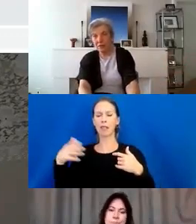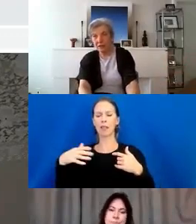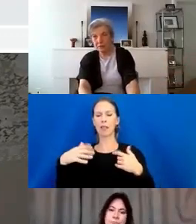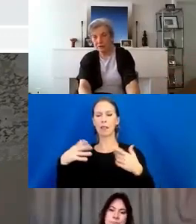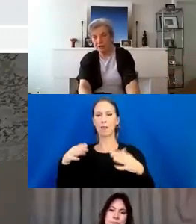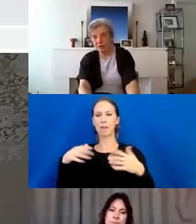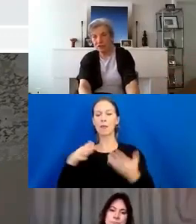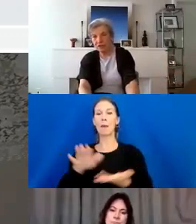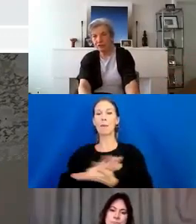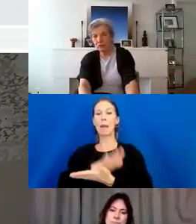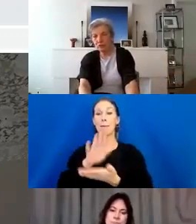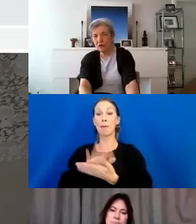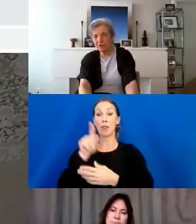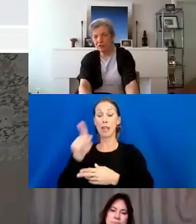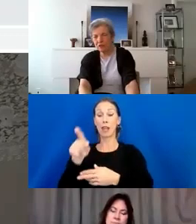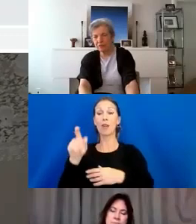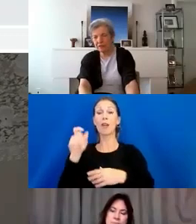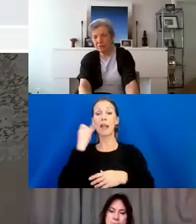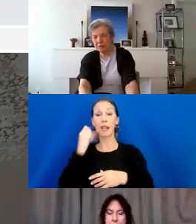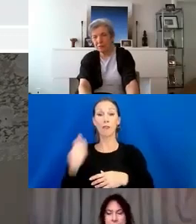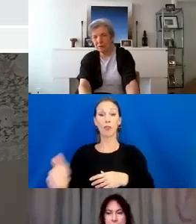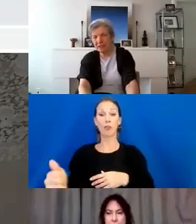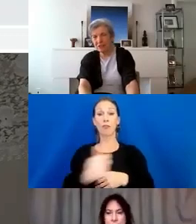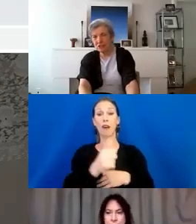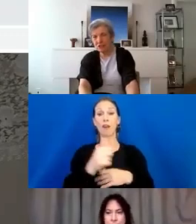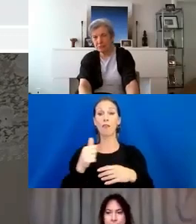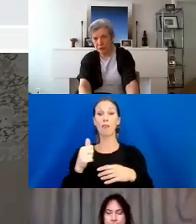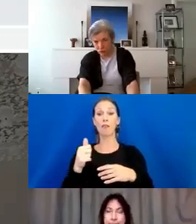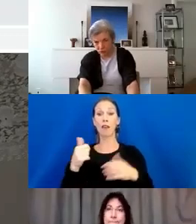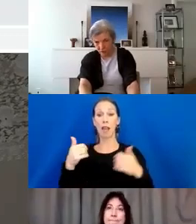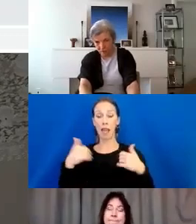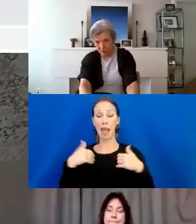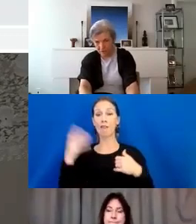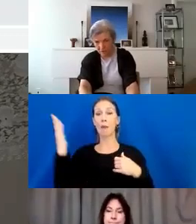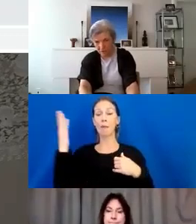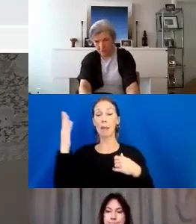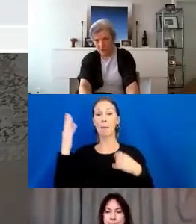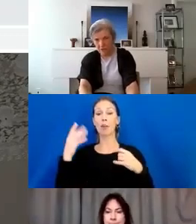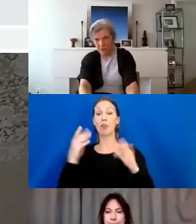underlying paper is if you're giving a paper in a symposia,